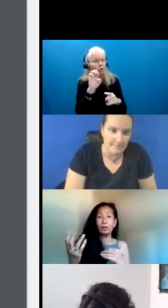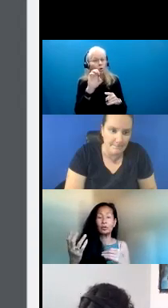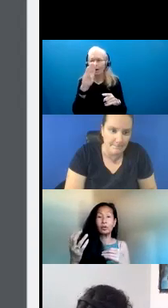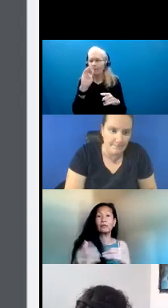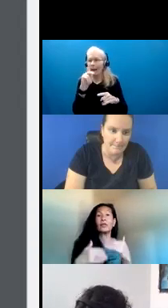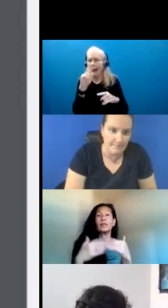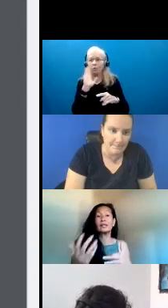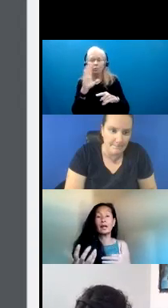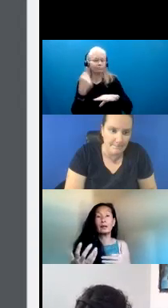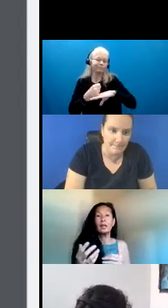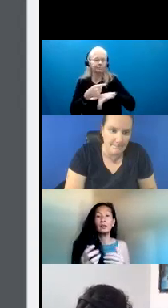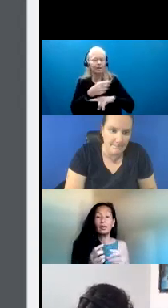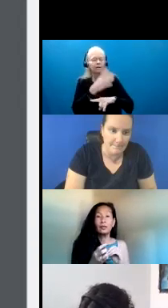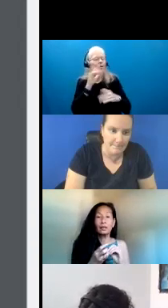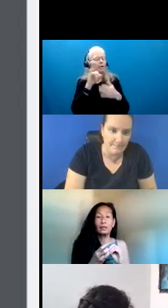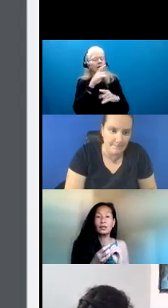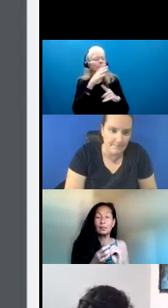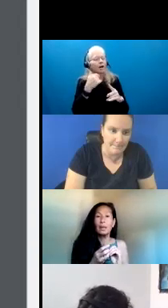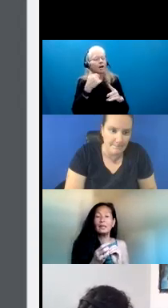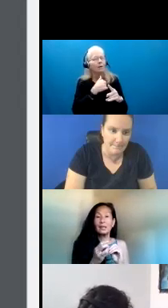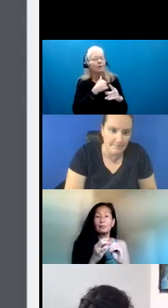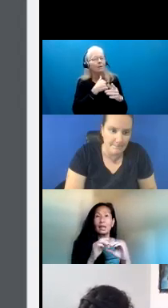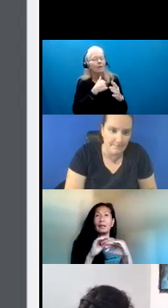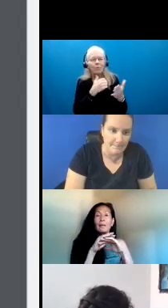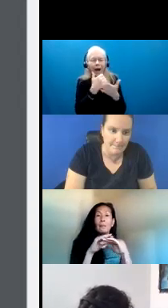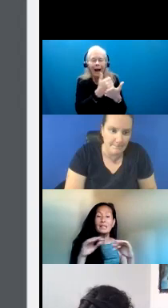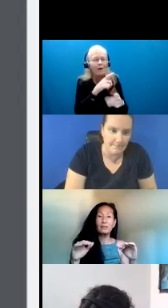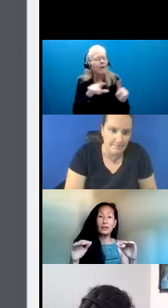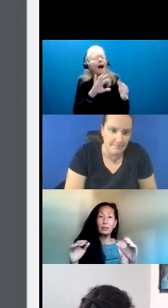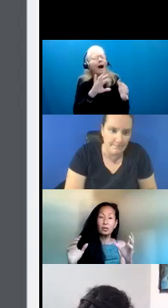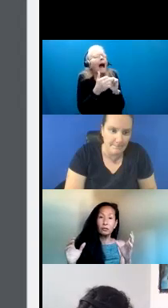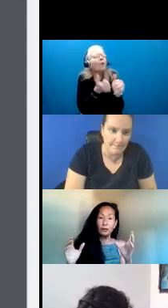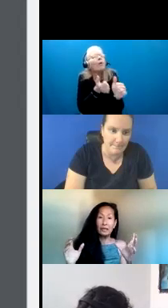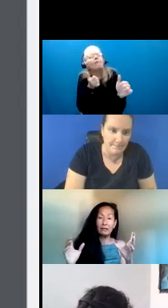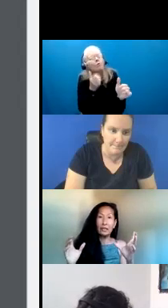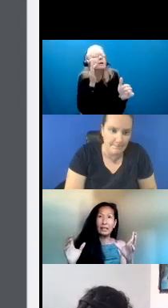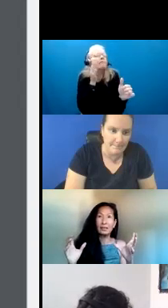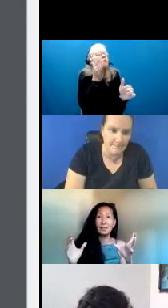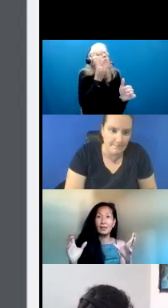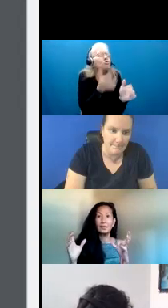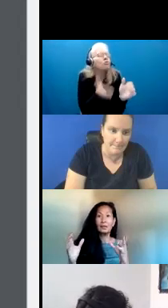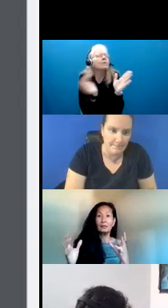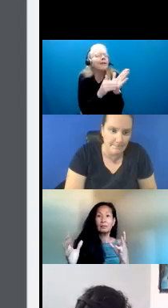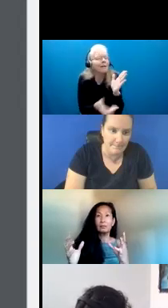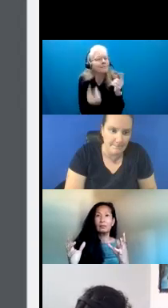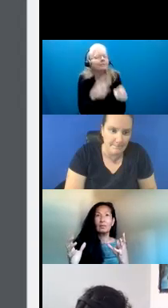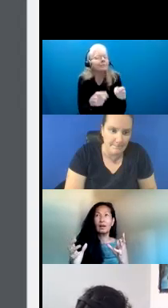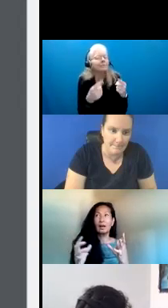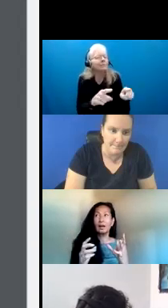of foreclosure, like for the next time. So I feel like there's maybe some like basic fundamental finance